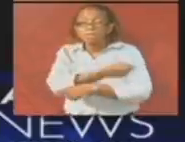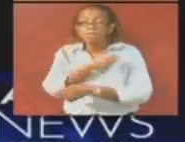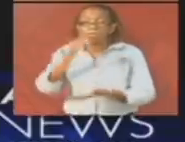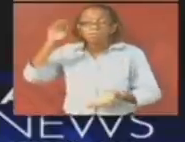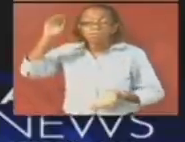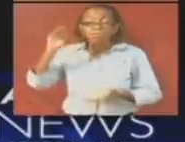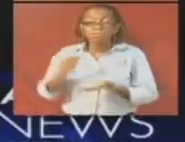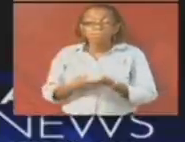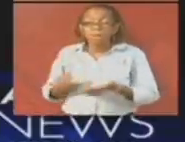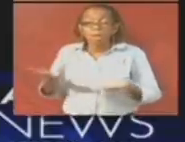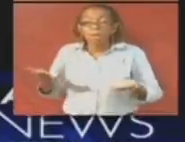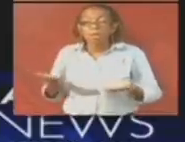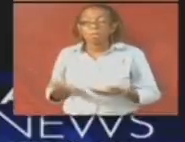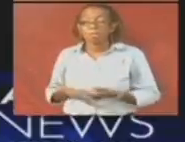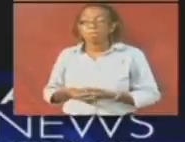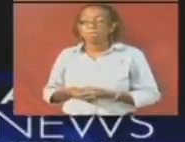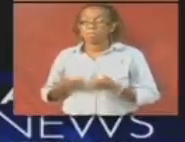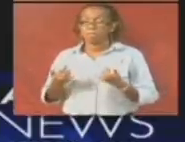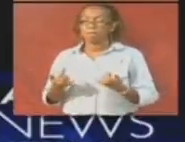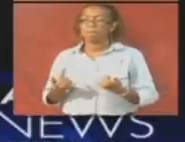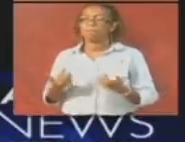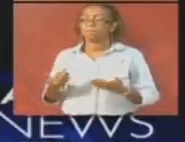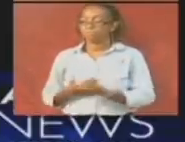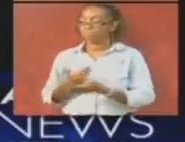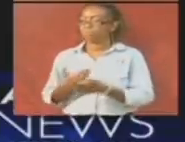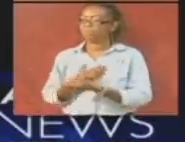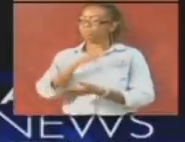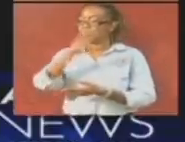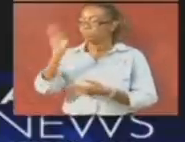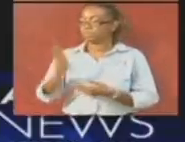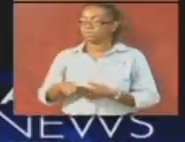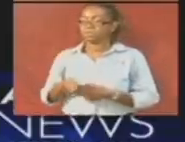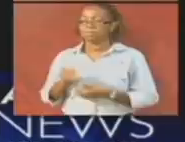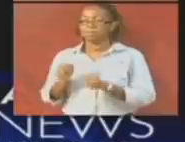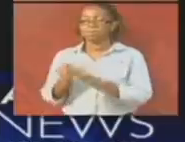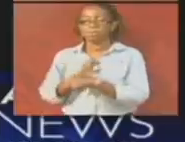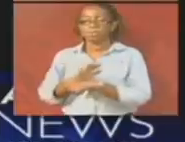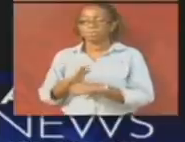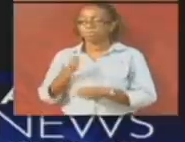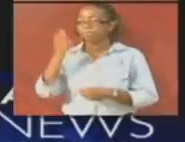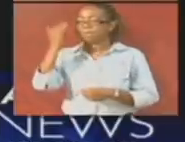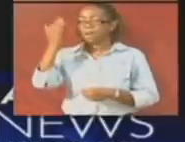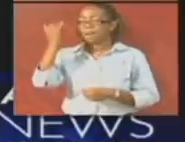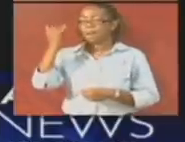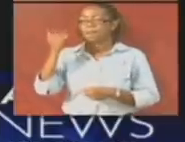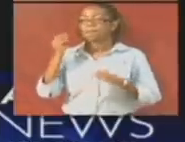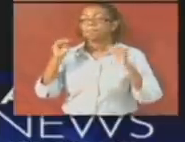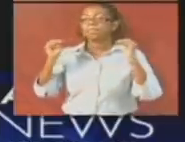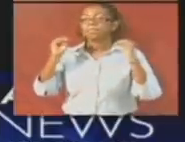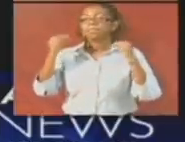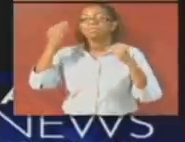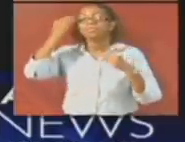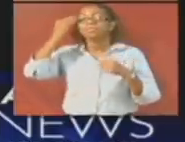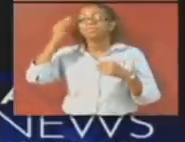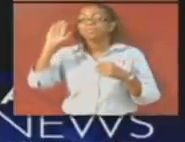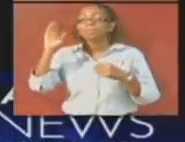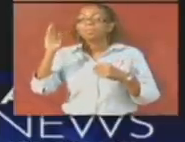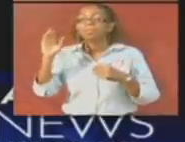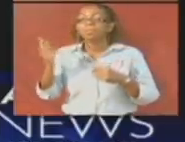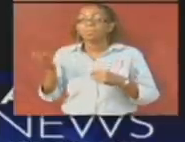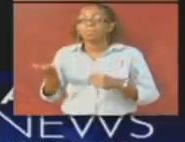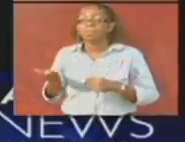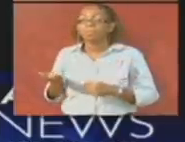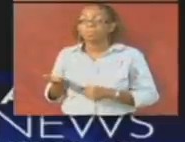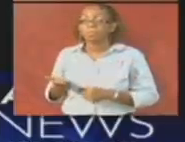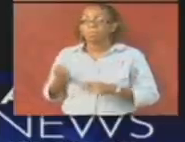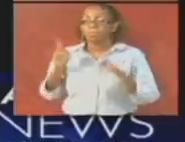the same P1 strain. Why is it the ministry doesn't know exactly where the initial person and the other